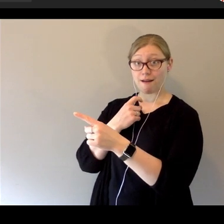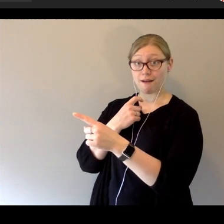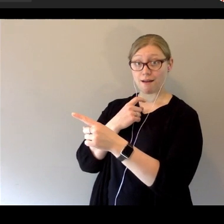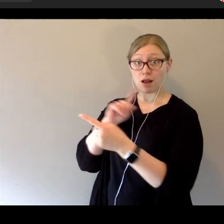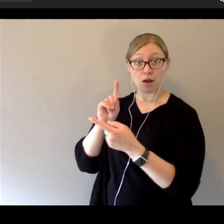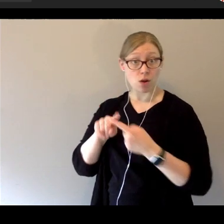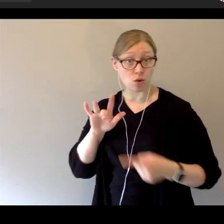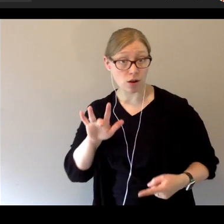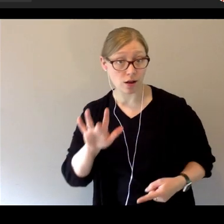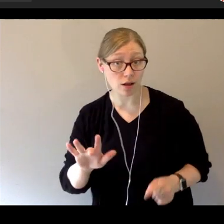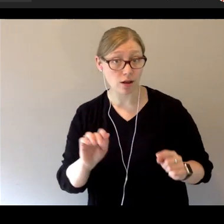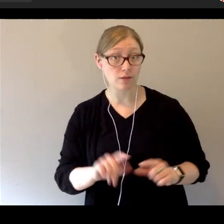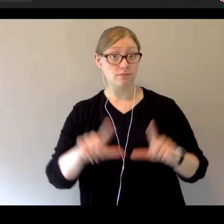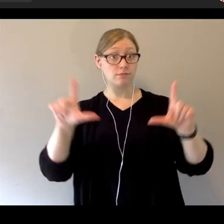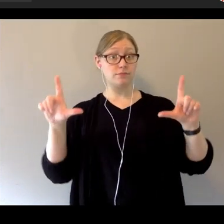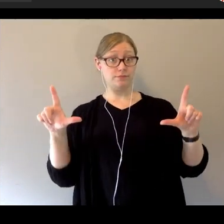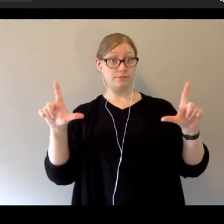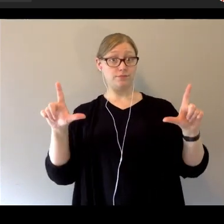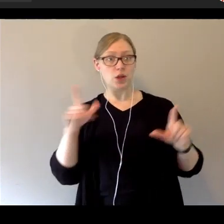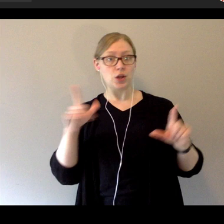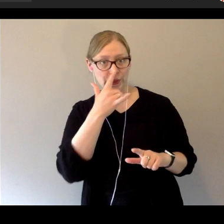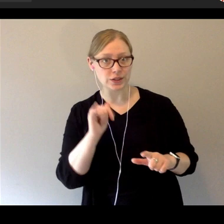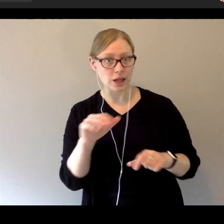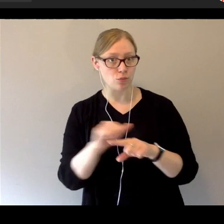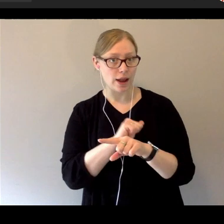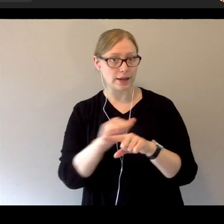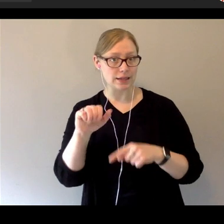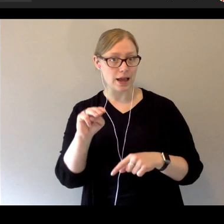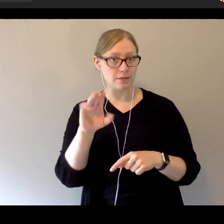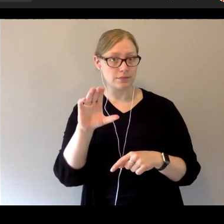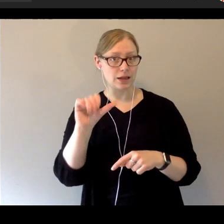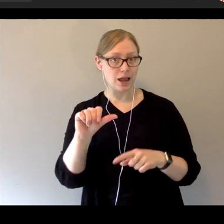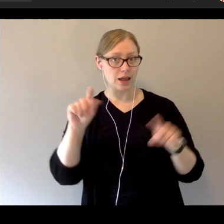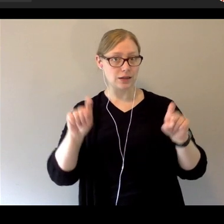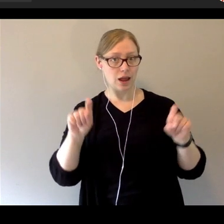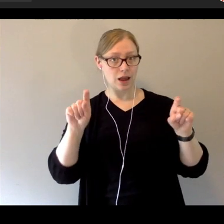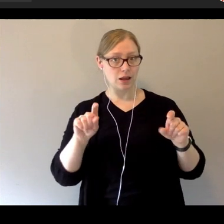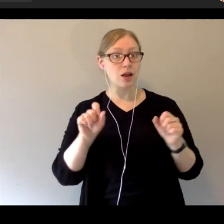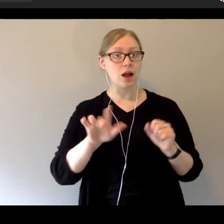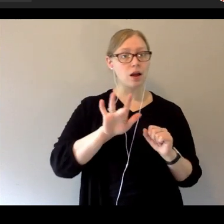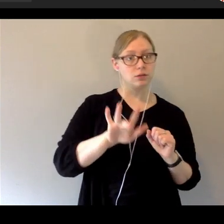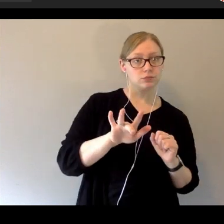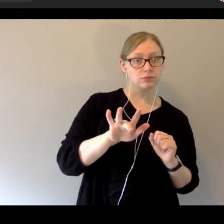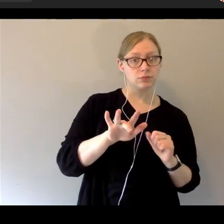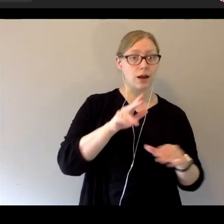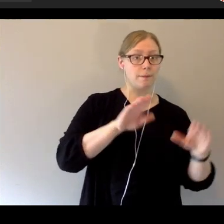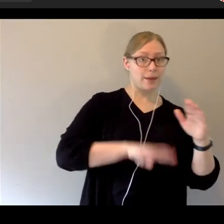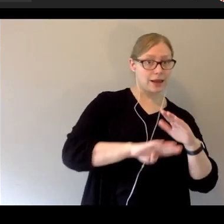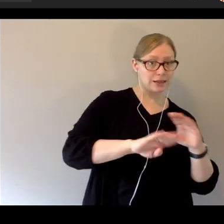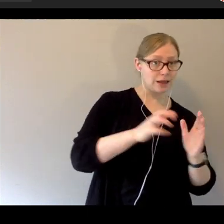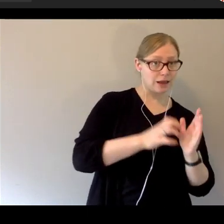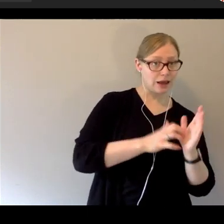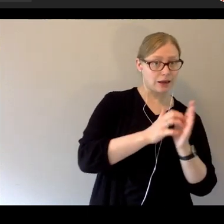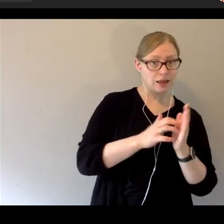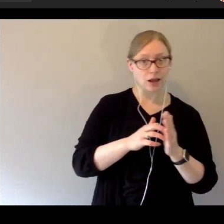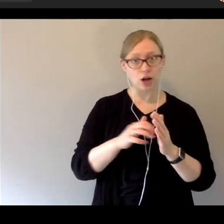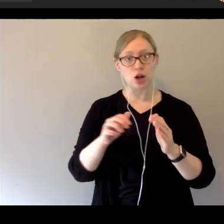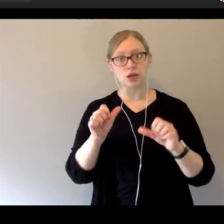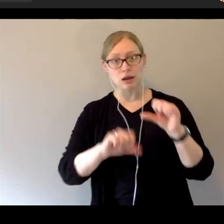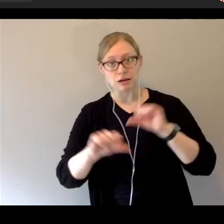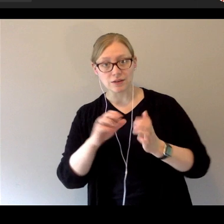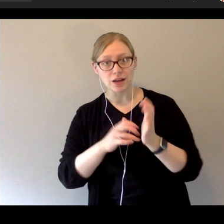it'll open up like a practice MCA test, and you can select a basic calculator, a scientific calculator. We're going to choose the graphing